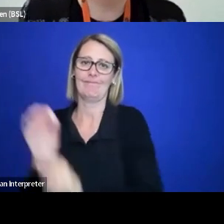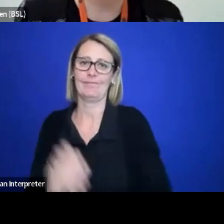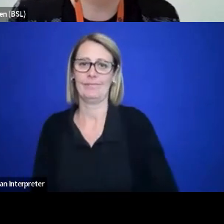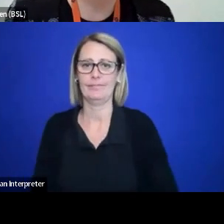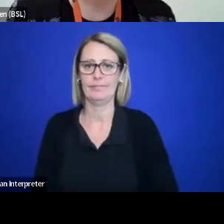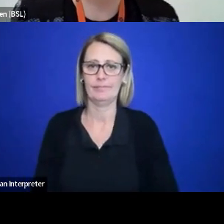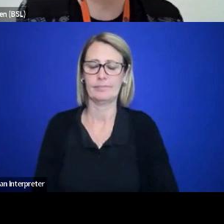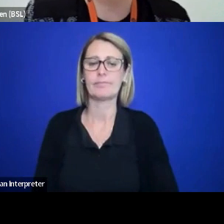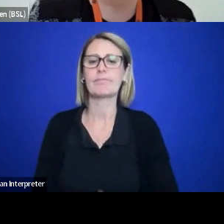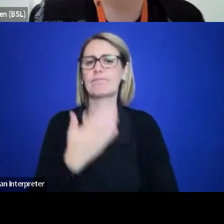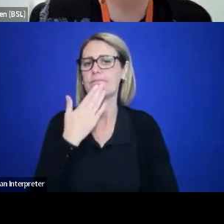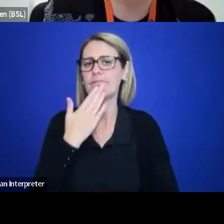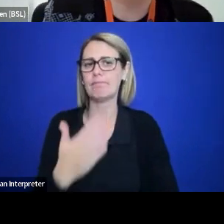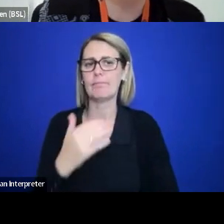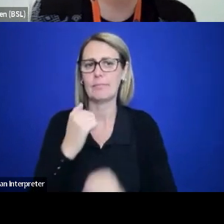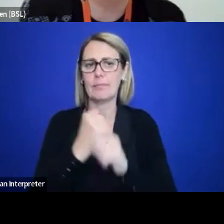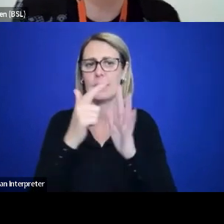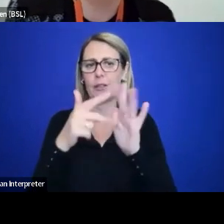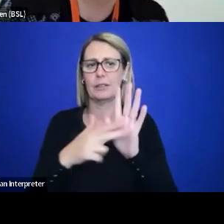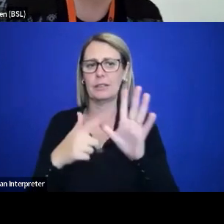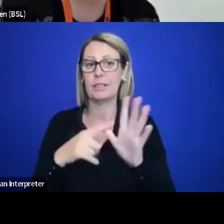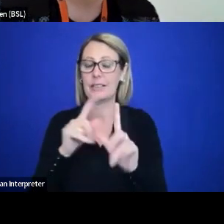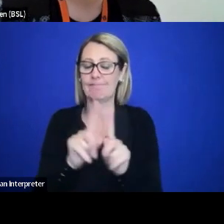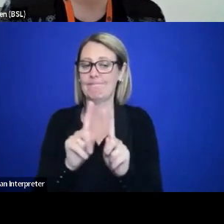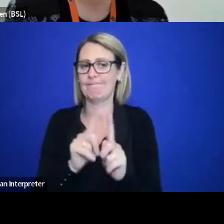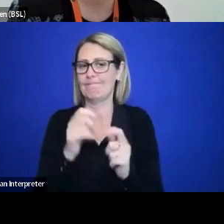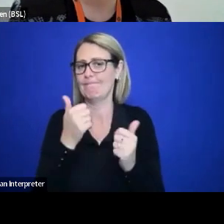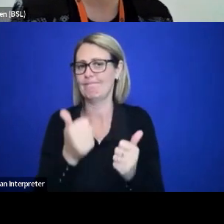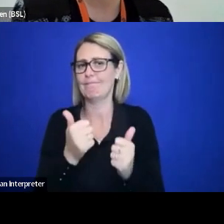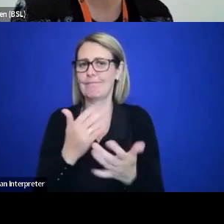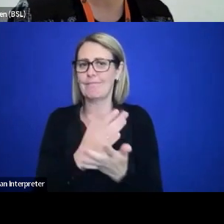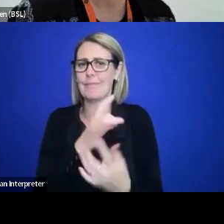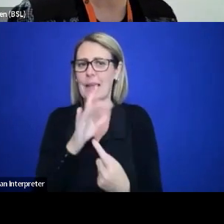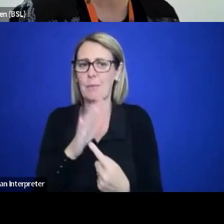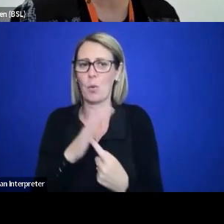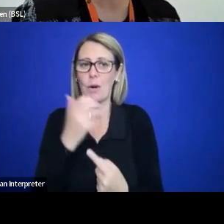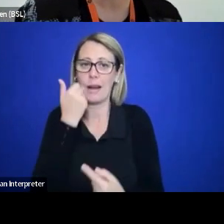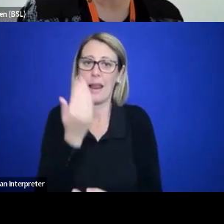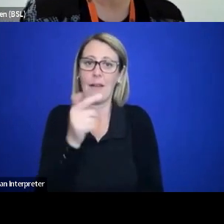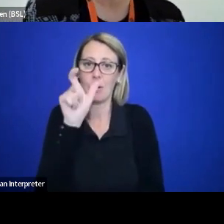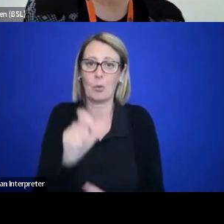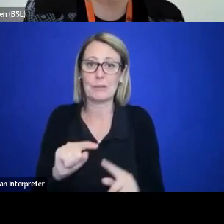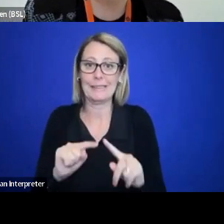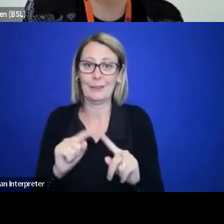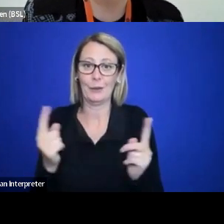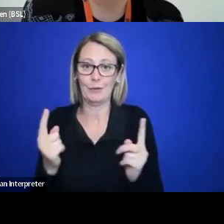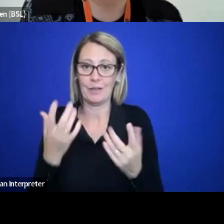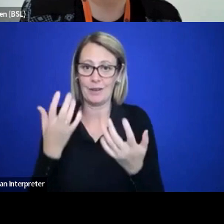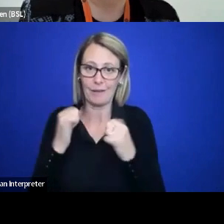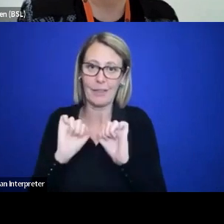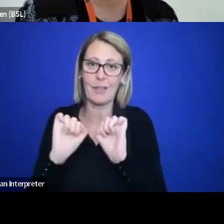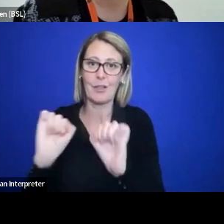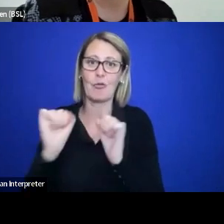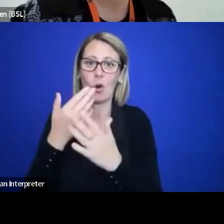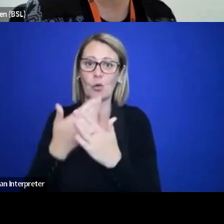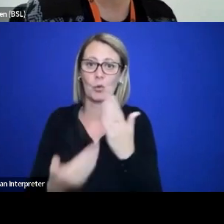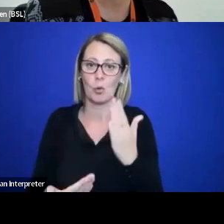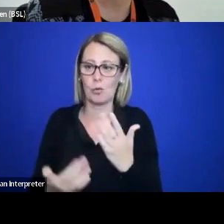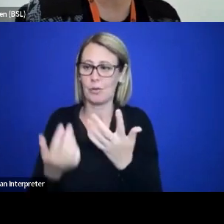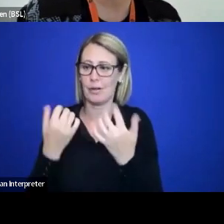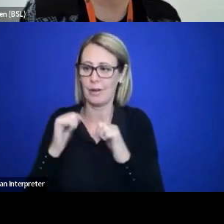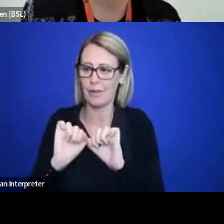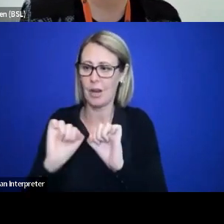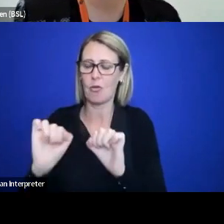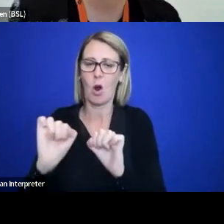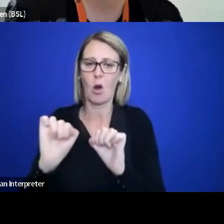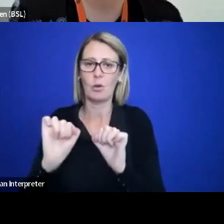Yeah, thanks, Gina. And I think really important, as you say, that every individual is different and comes with their own story and has their own kind